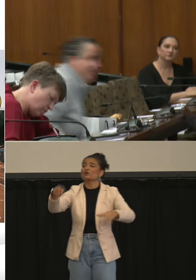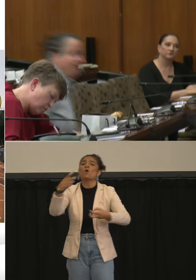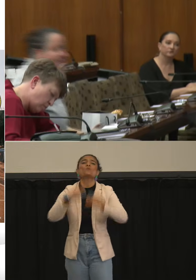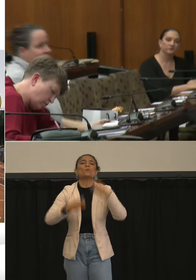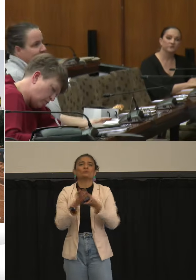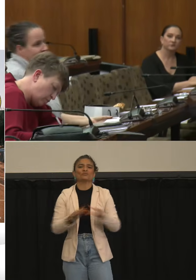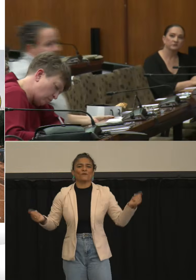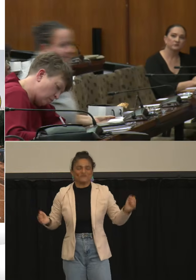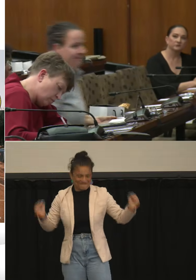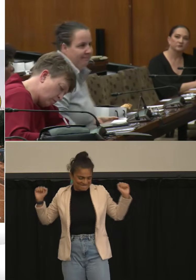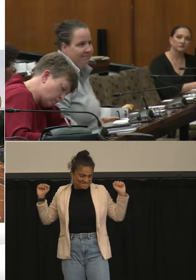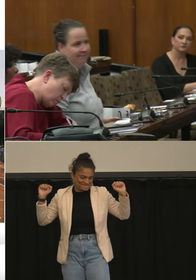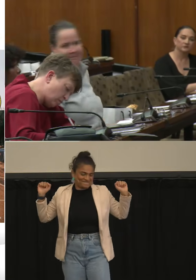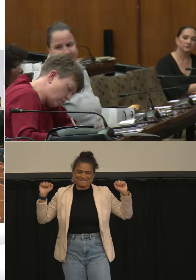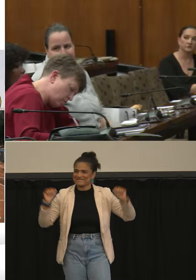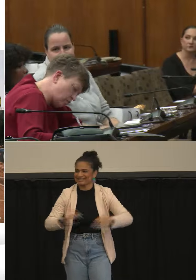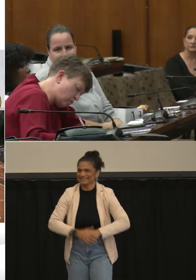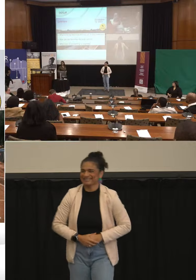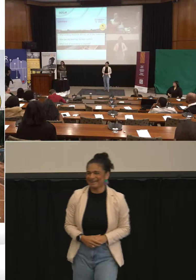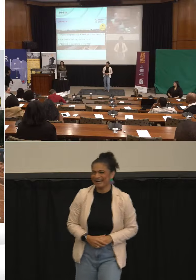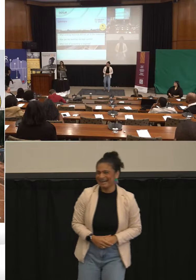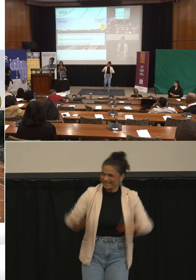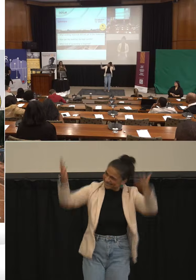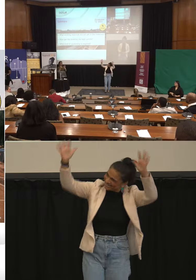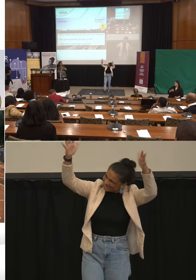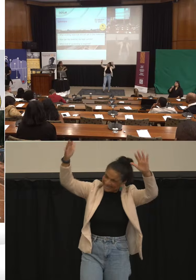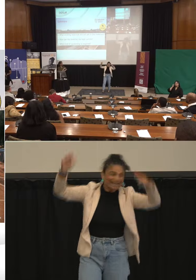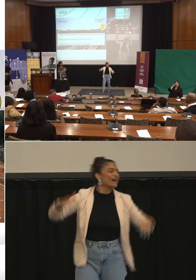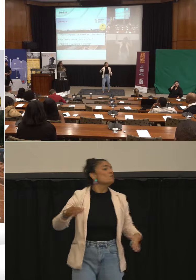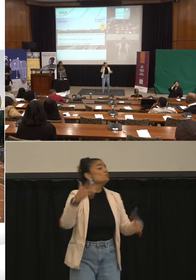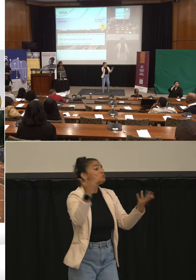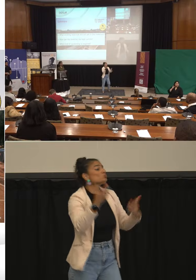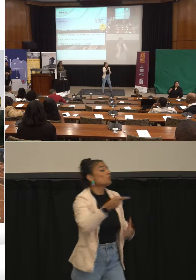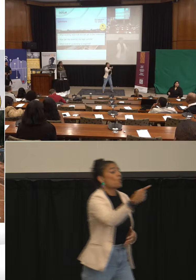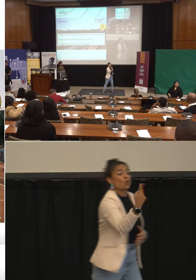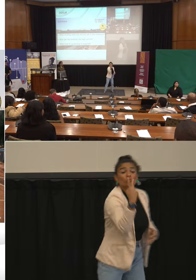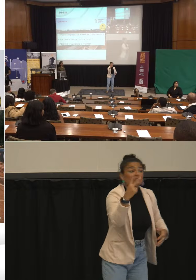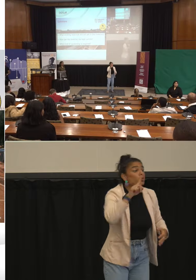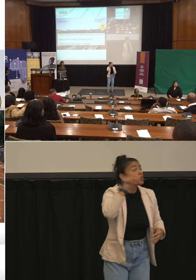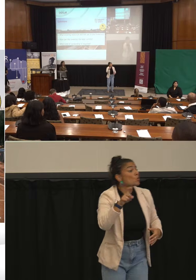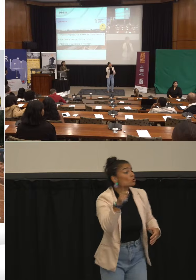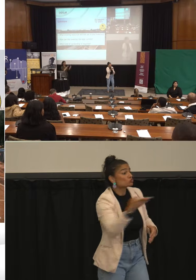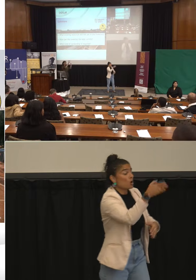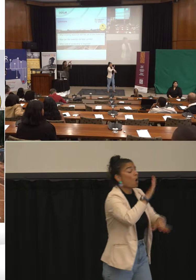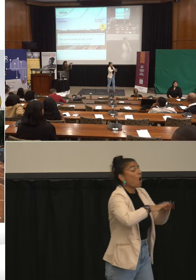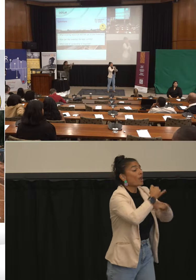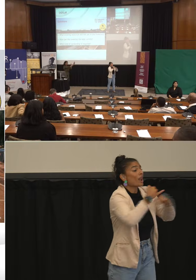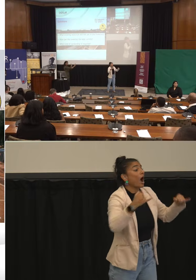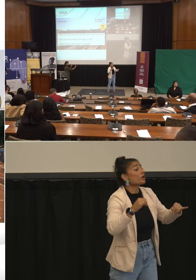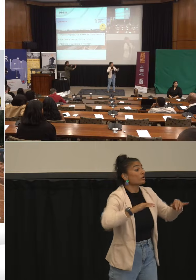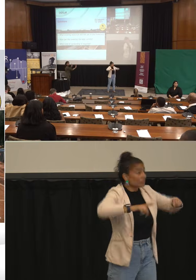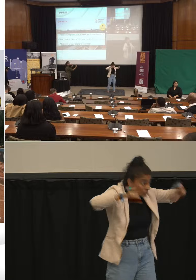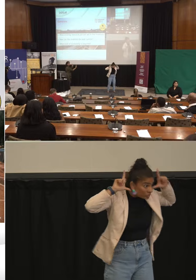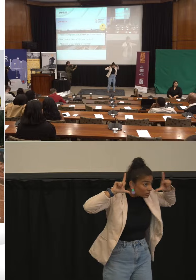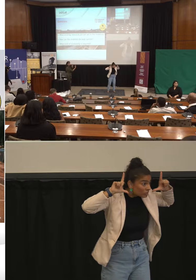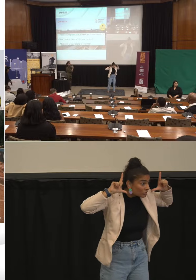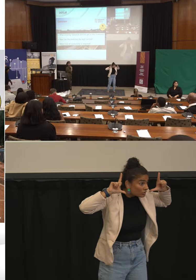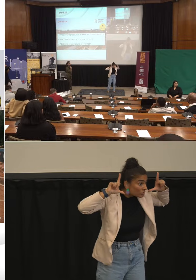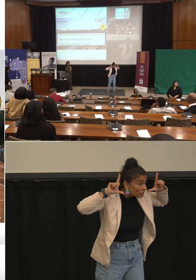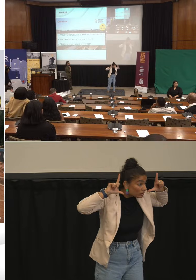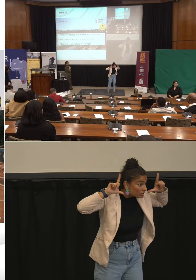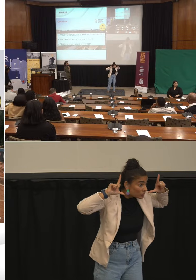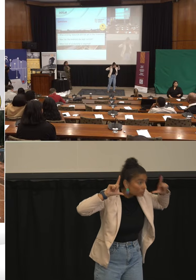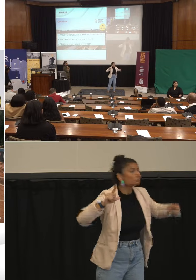a process could be set up for that. Problem solved, just like that. Thank you. Okay, so we do have 2 people